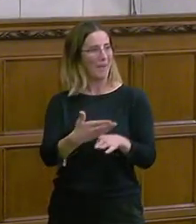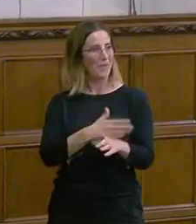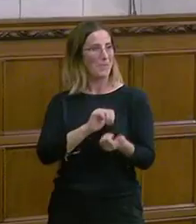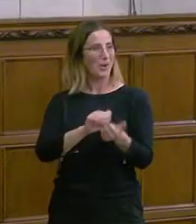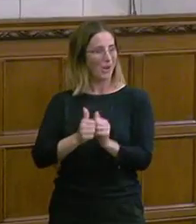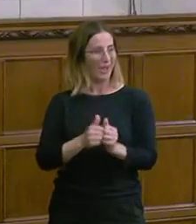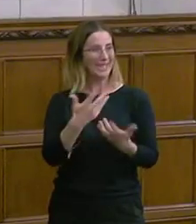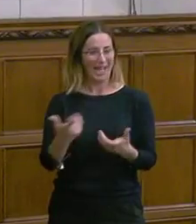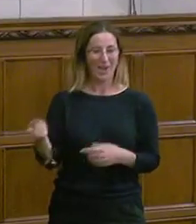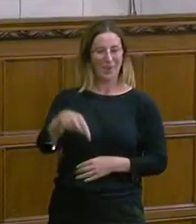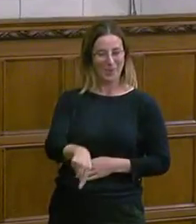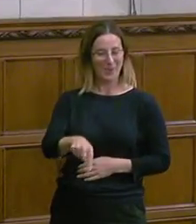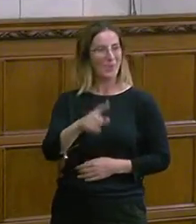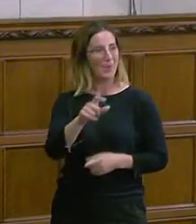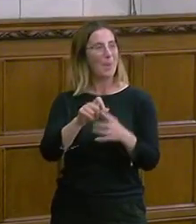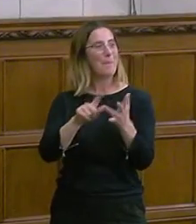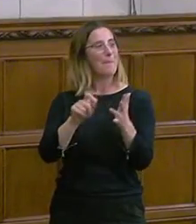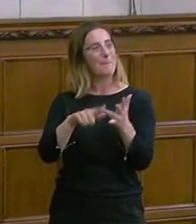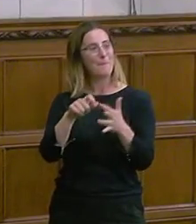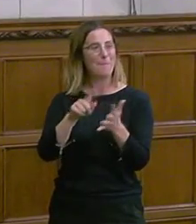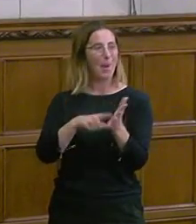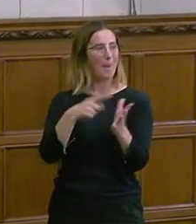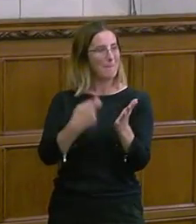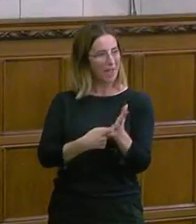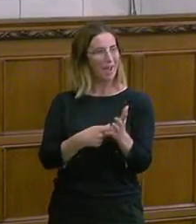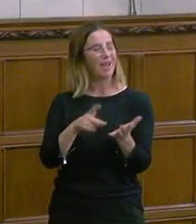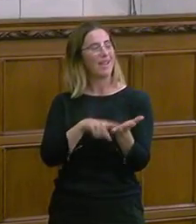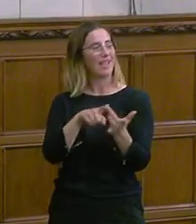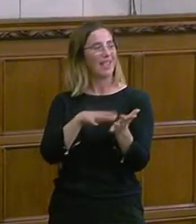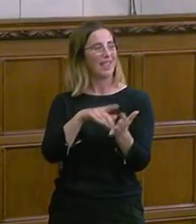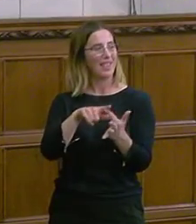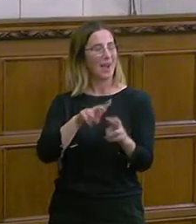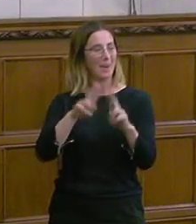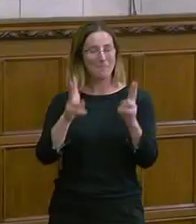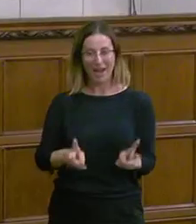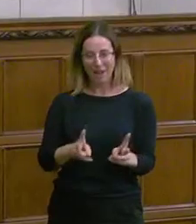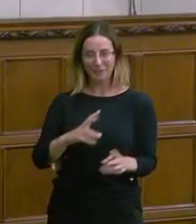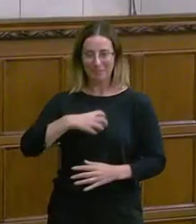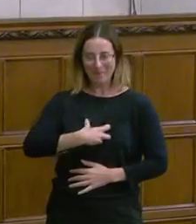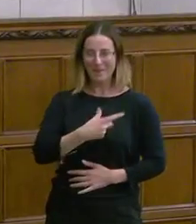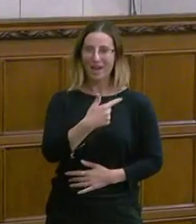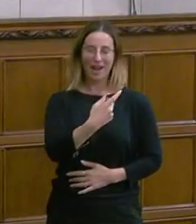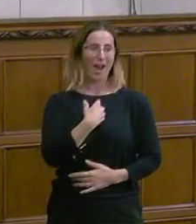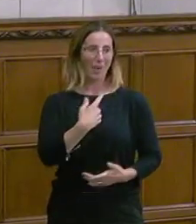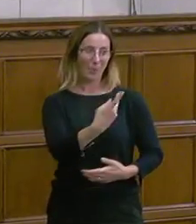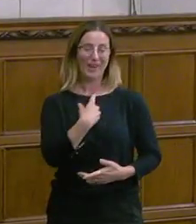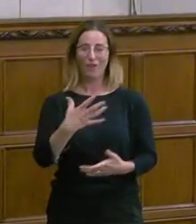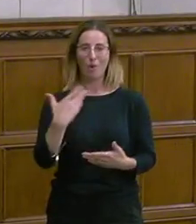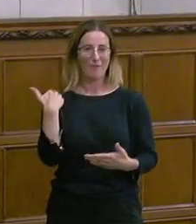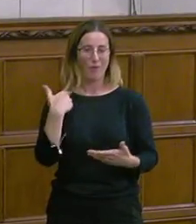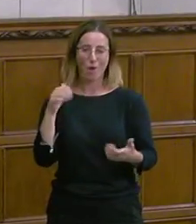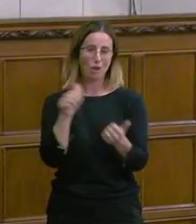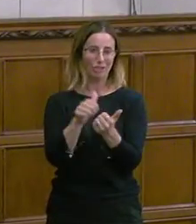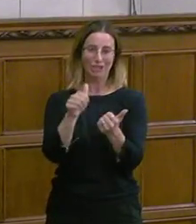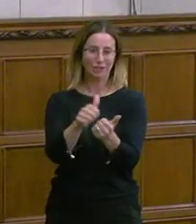Honourable Member for Poplar and Limehouse. We agree on so many things, and yet again we'll agree on this one. And he brilliantly read and based